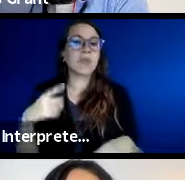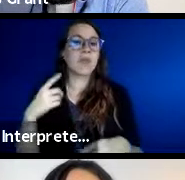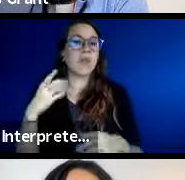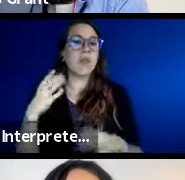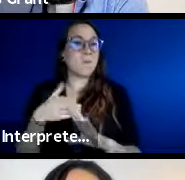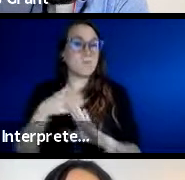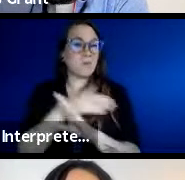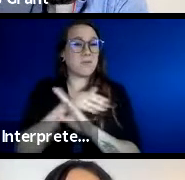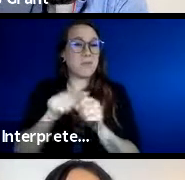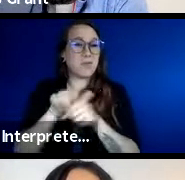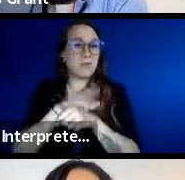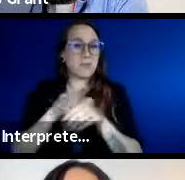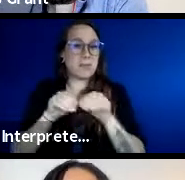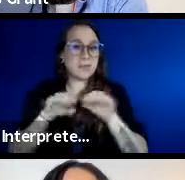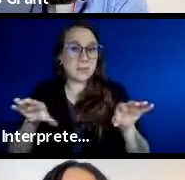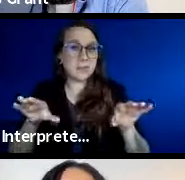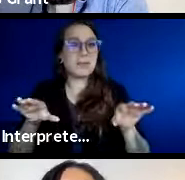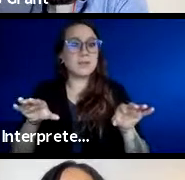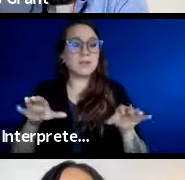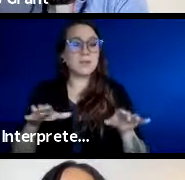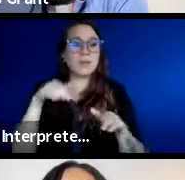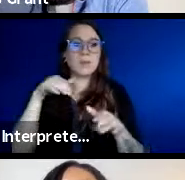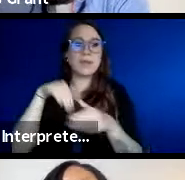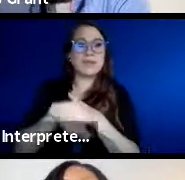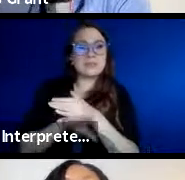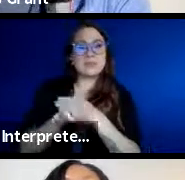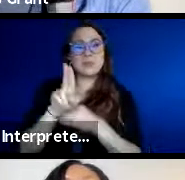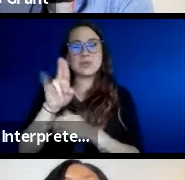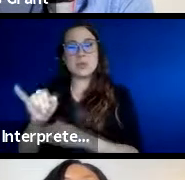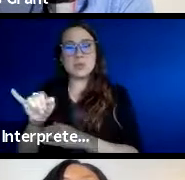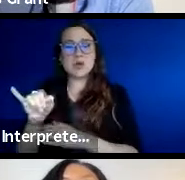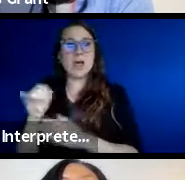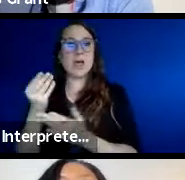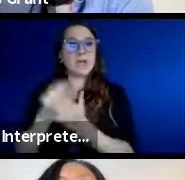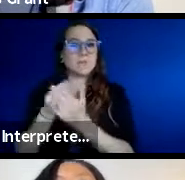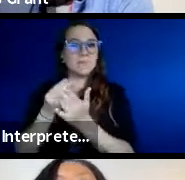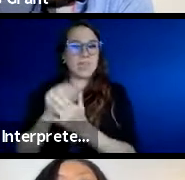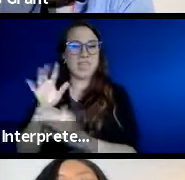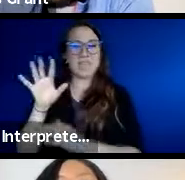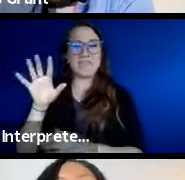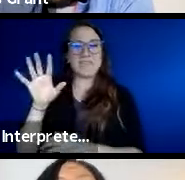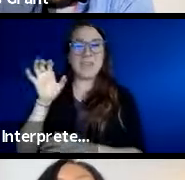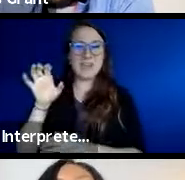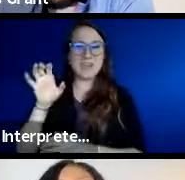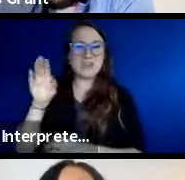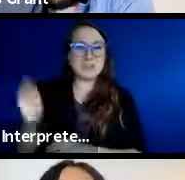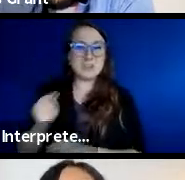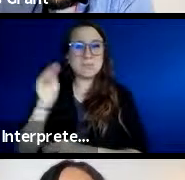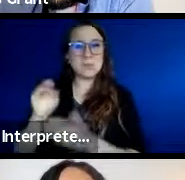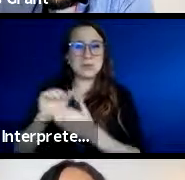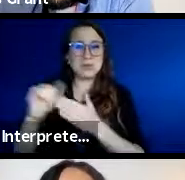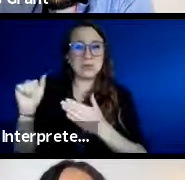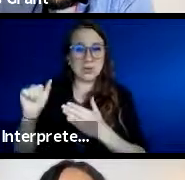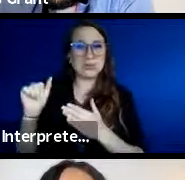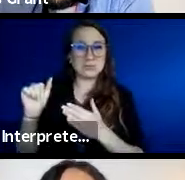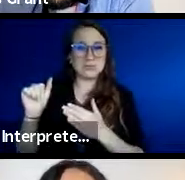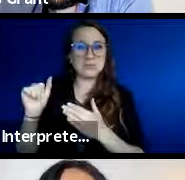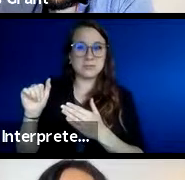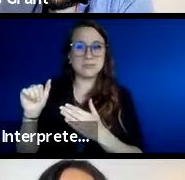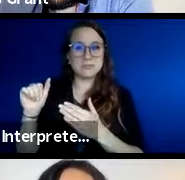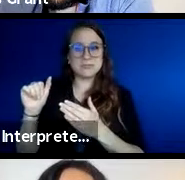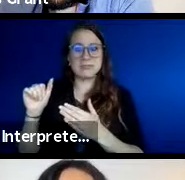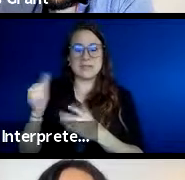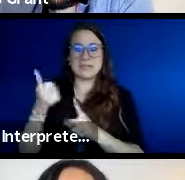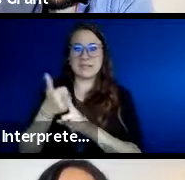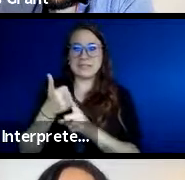the pandemic, we went into the UI trust fund had $500 million, $500 million. It